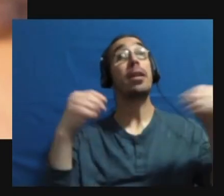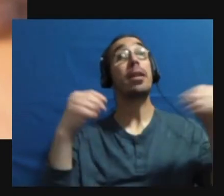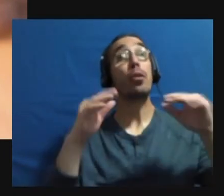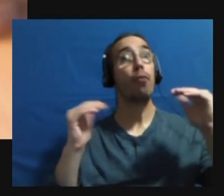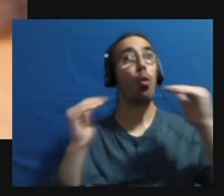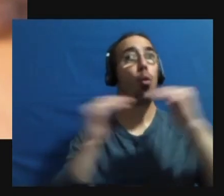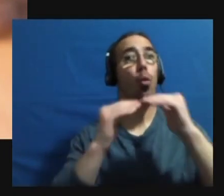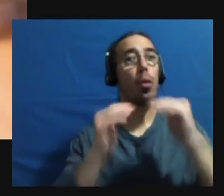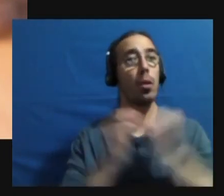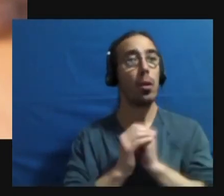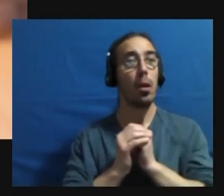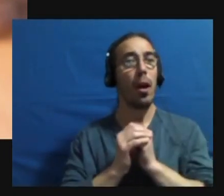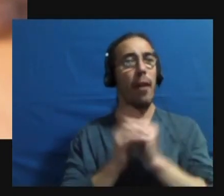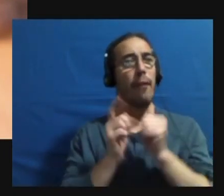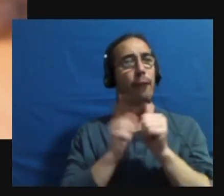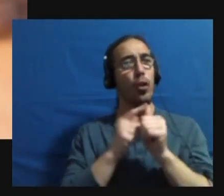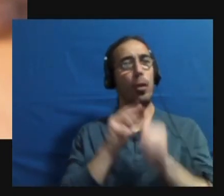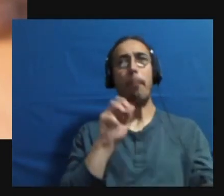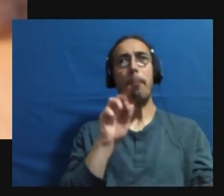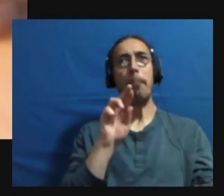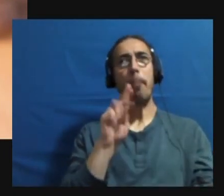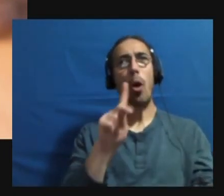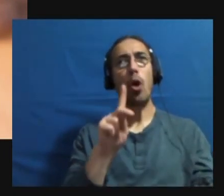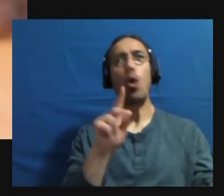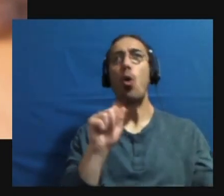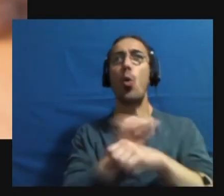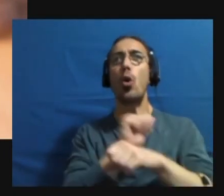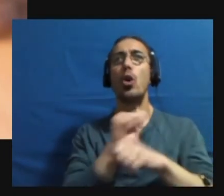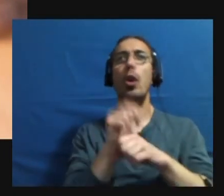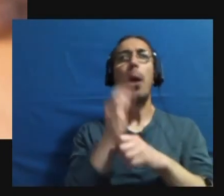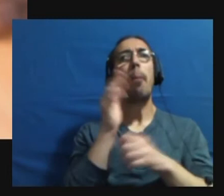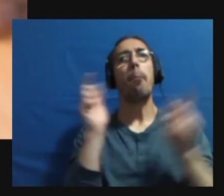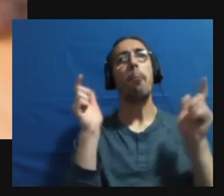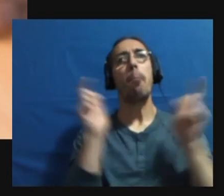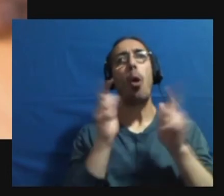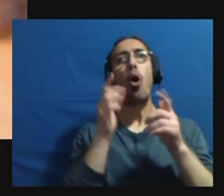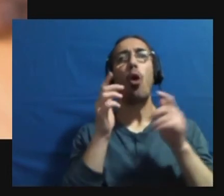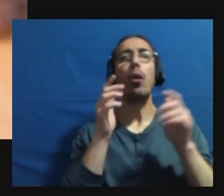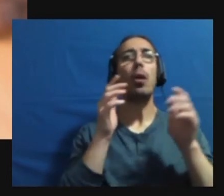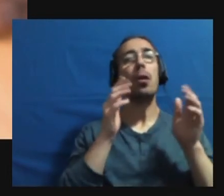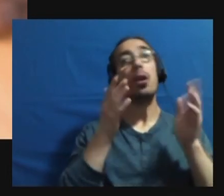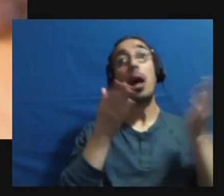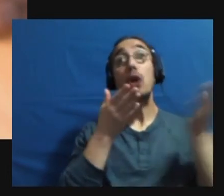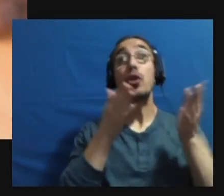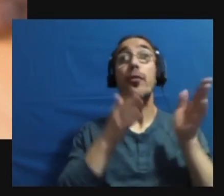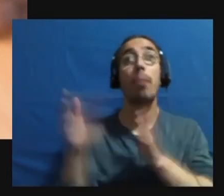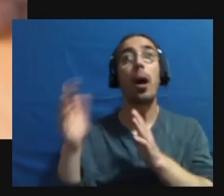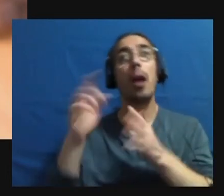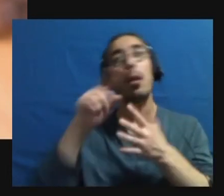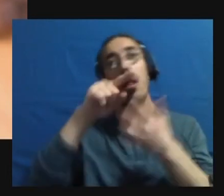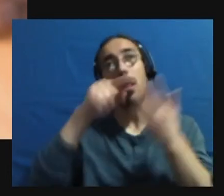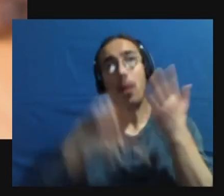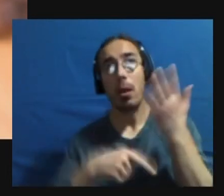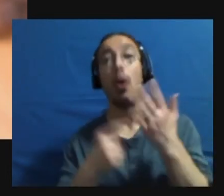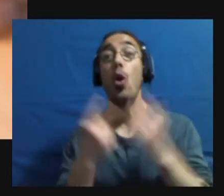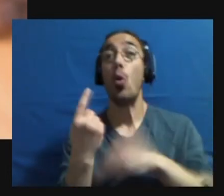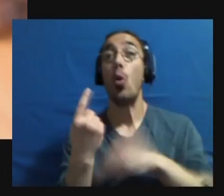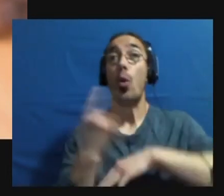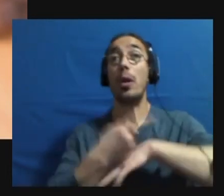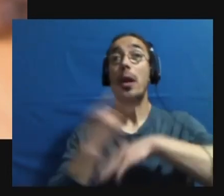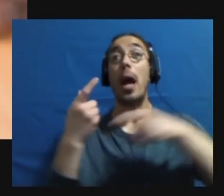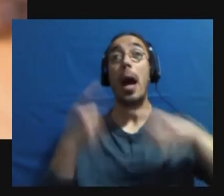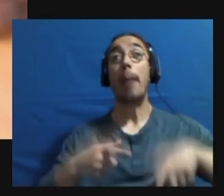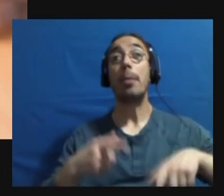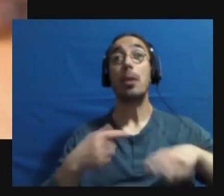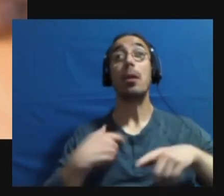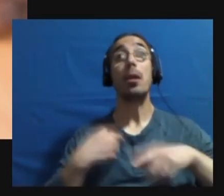At first, Mark was working in small sales tires, service plans, accessories, etc. One day, the floor was busy, and